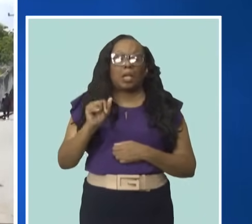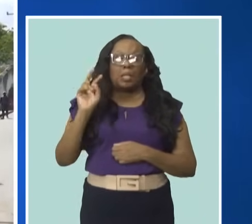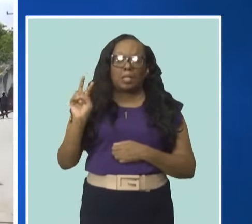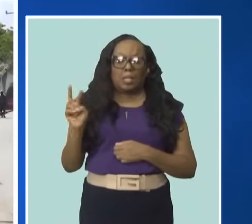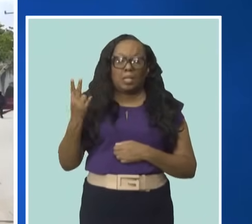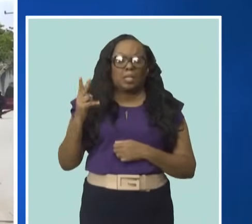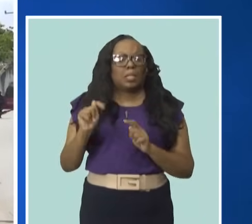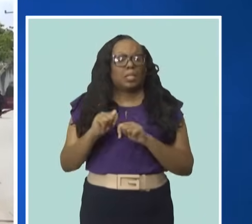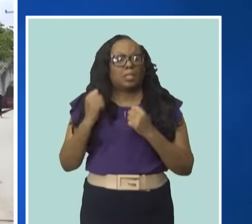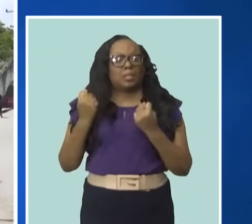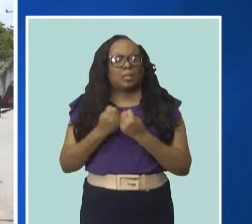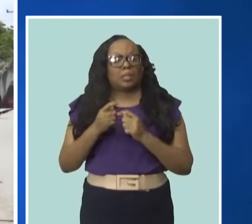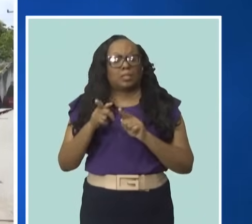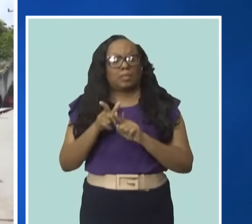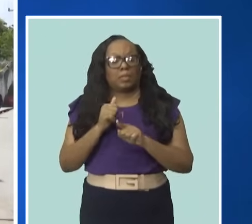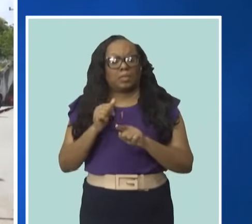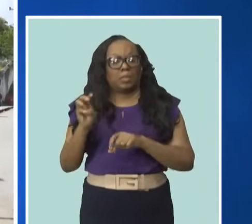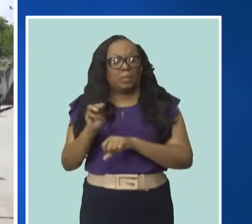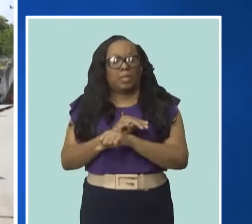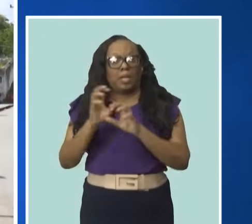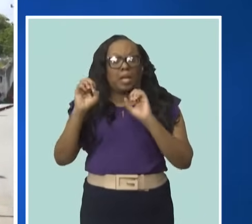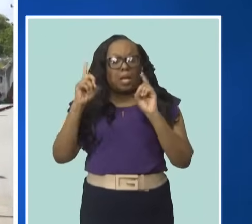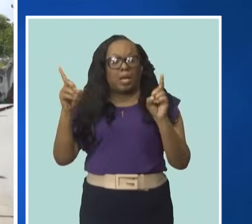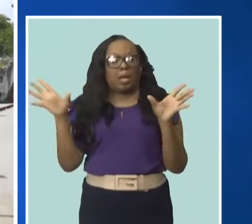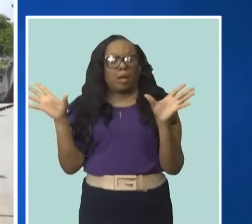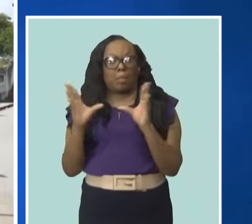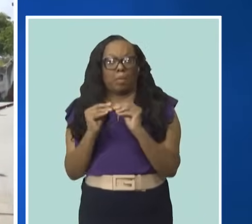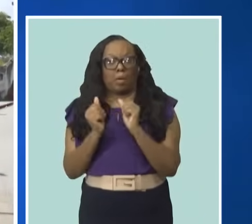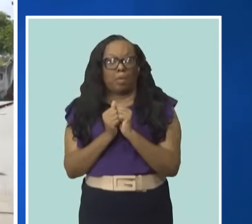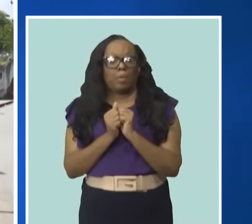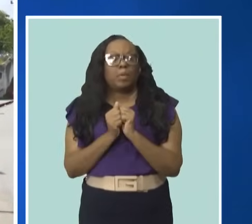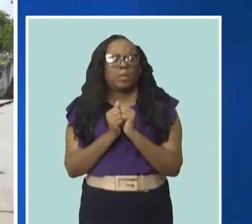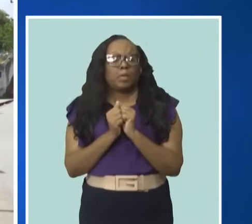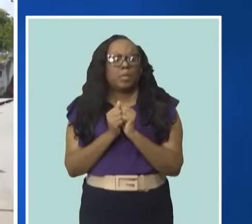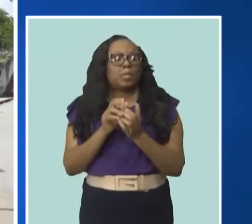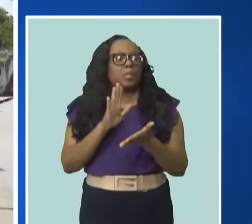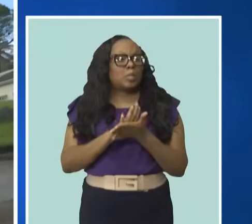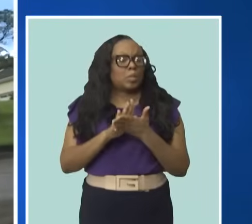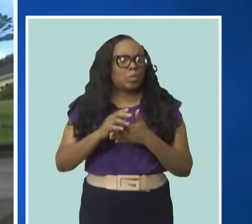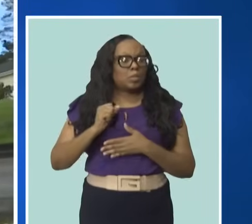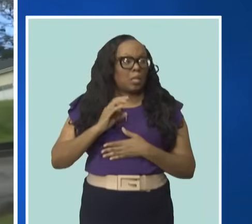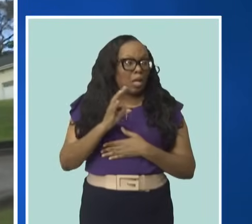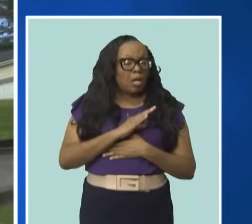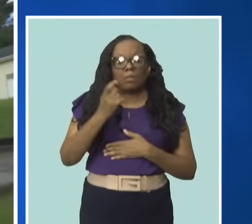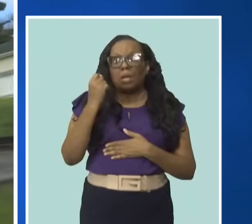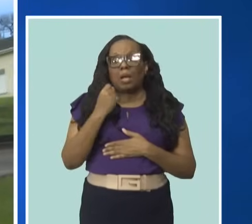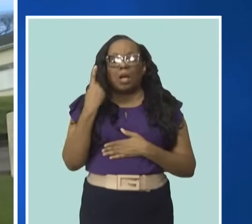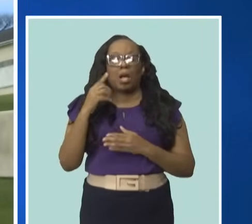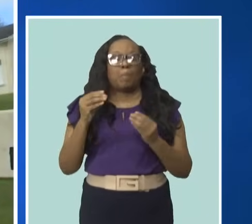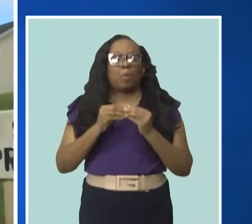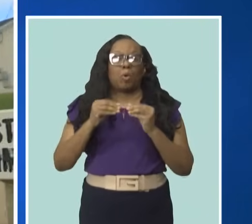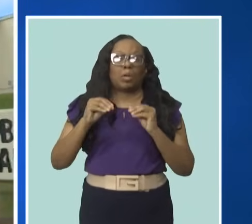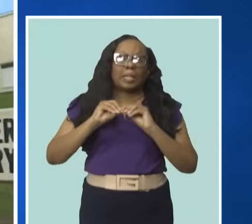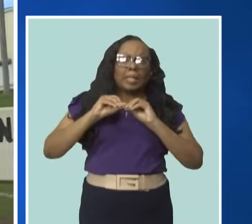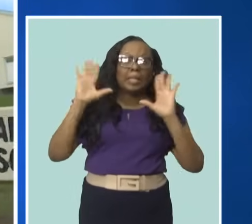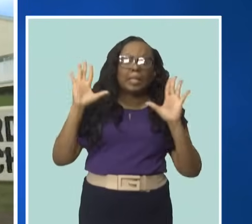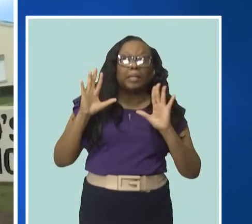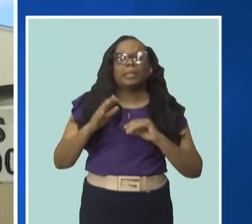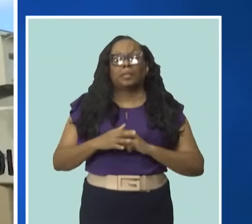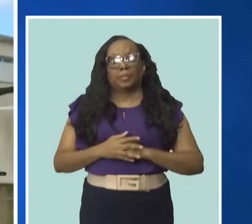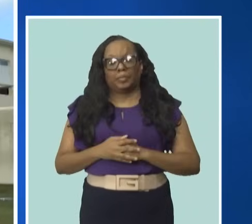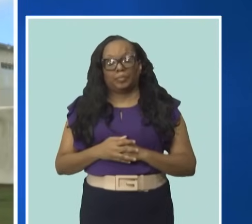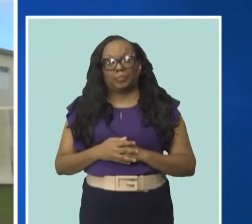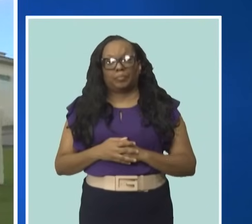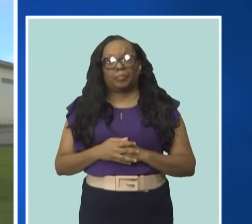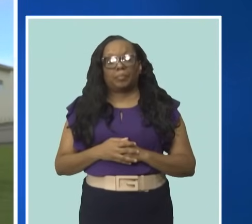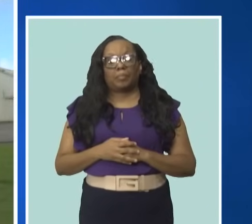team from the ministry met with the school's staff to hear their concerns and get a deeper understanding of the situation, a visit by